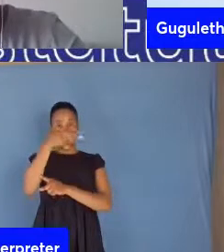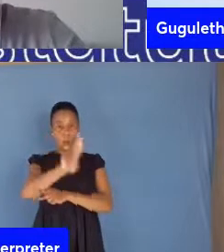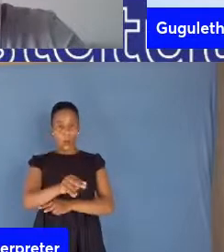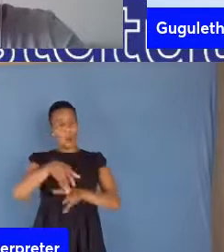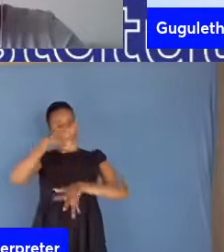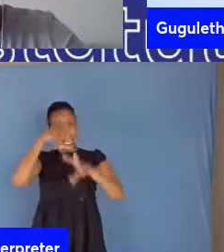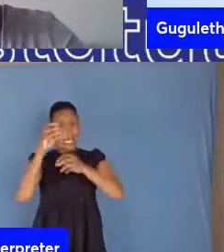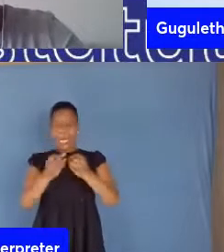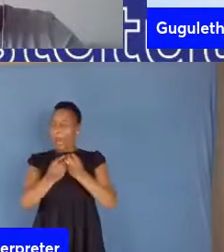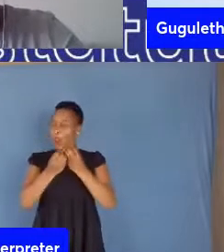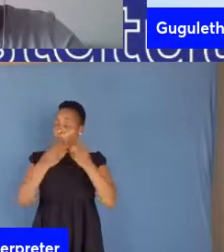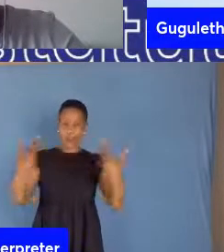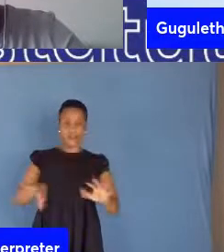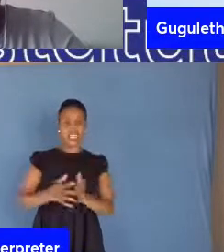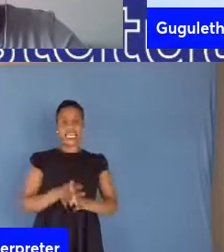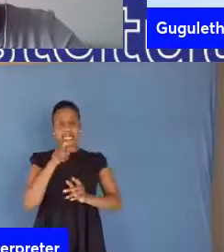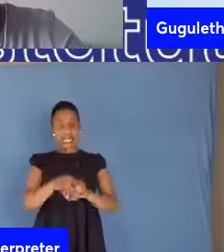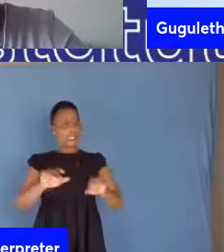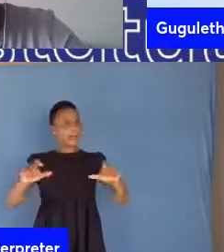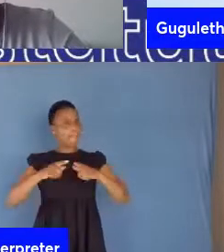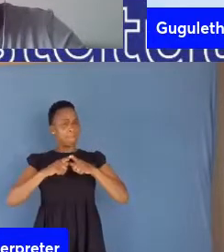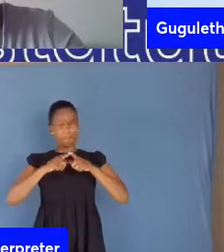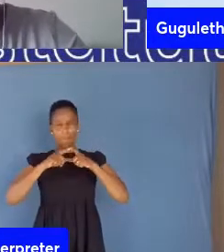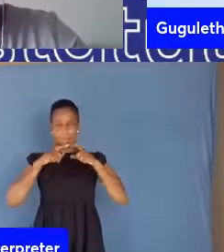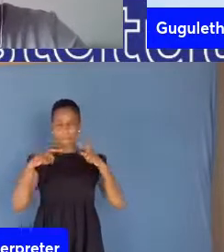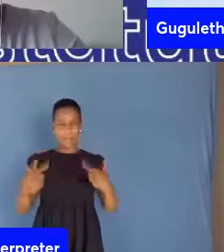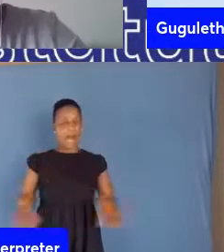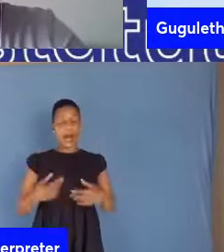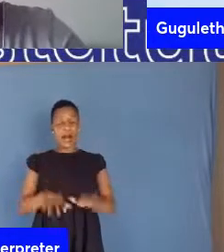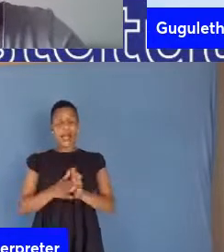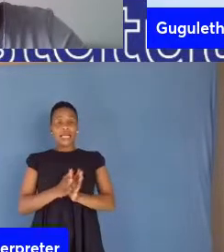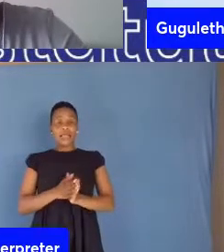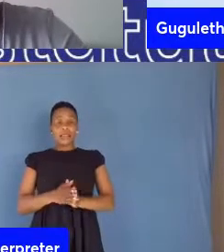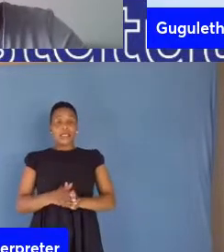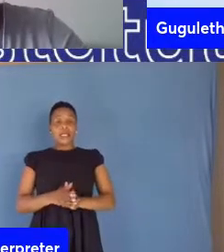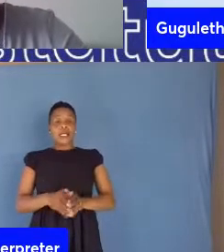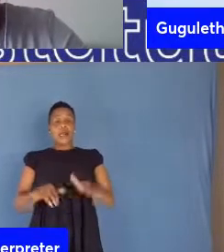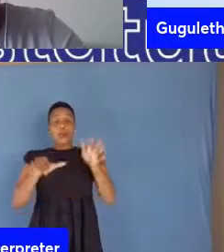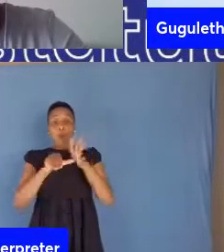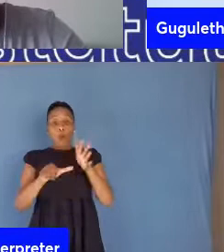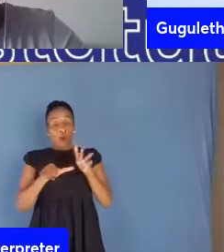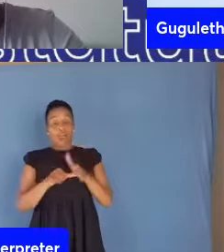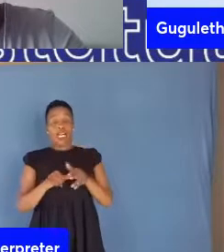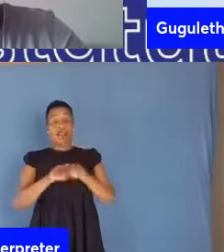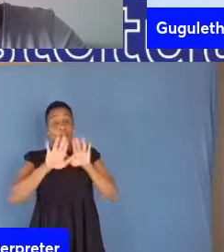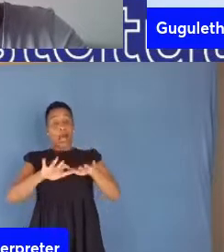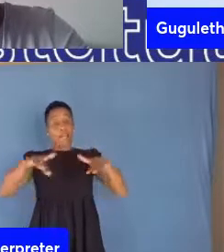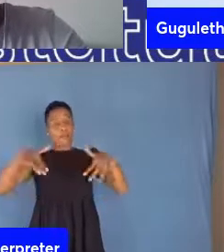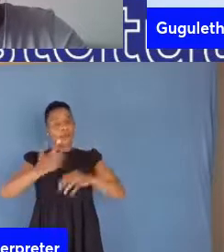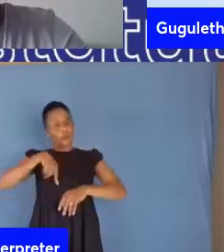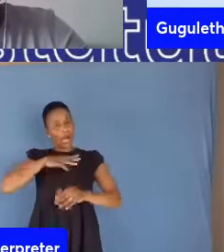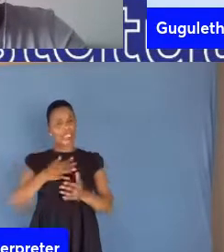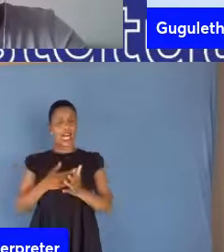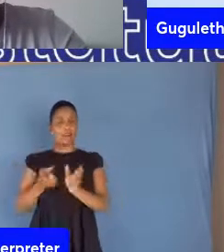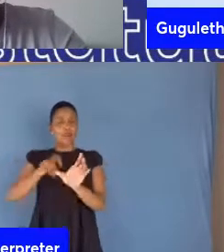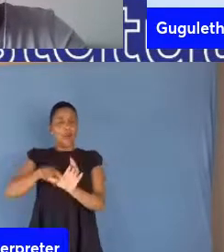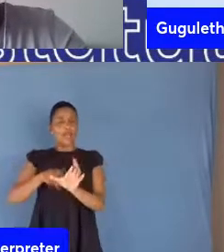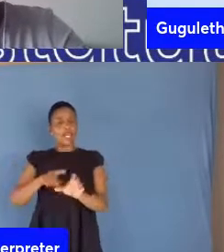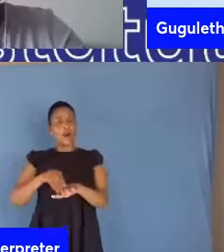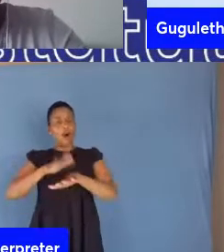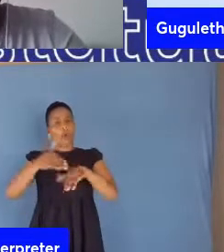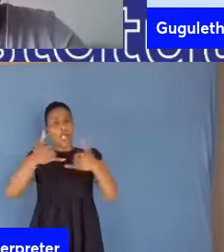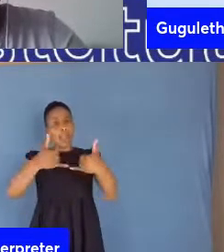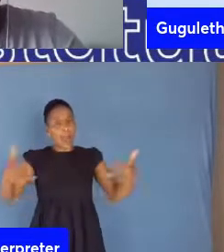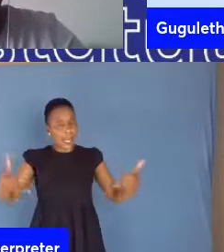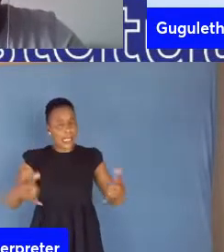great platform for, I believe, every one of us, even those of us who are tuning in online. And